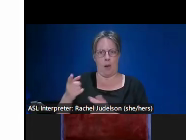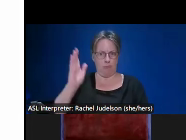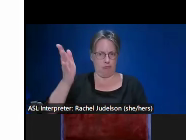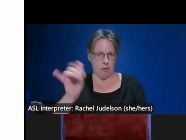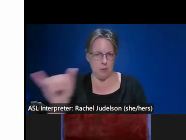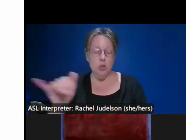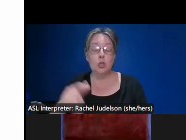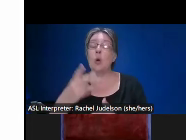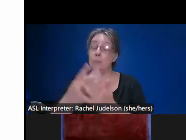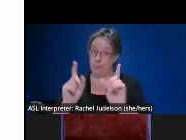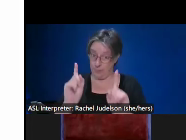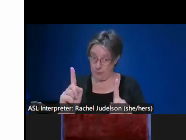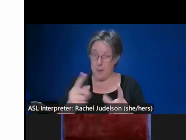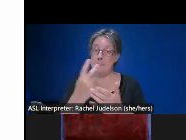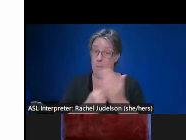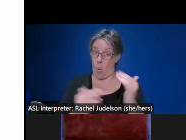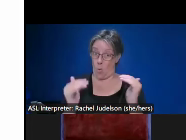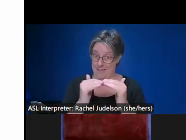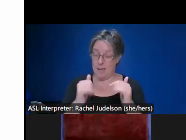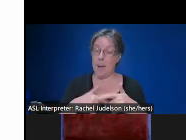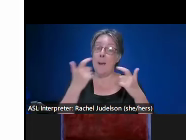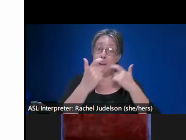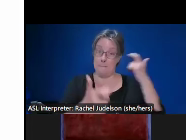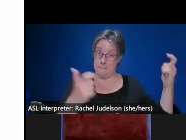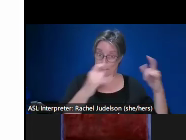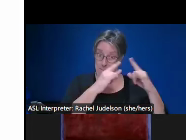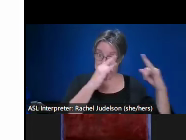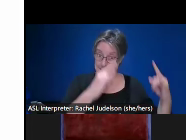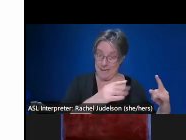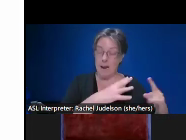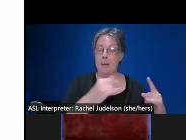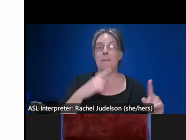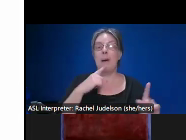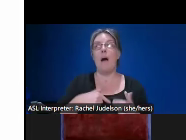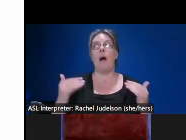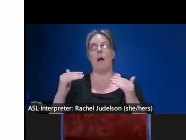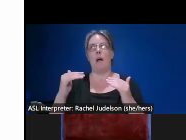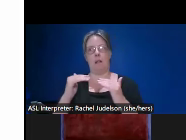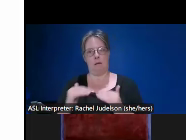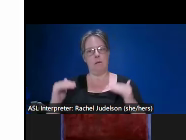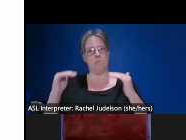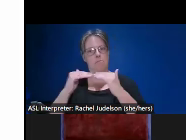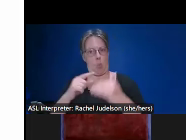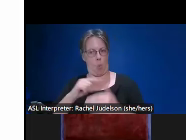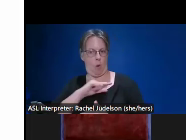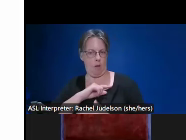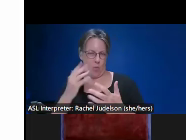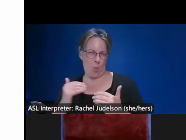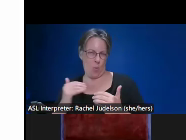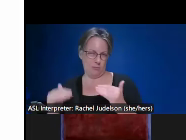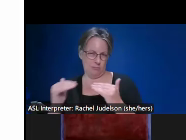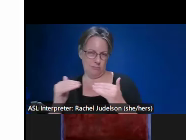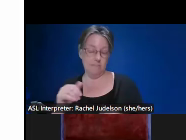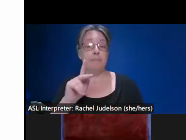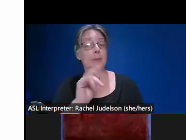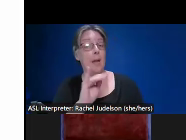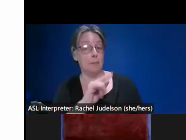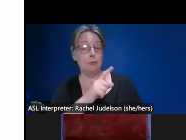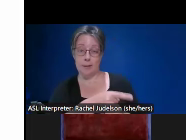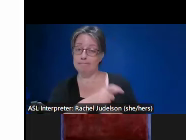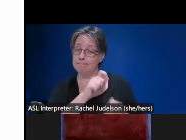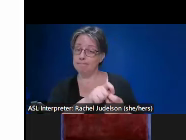Yes, we're Big Tent, but we have a kind of a level of quality that we want to reach. Right? Exactly right. That is